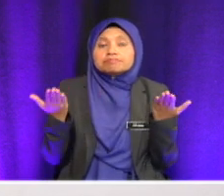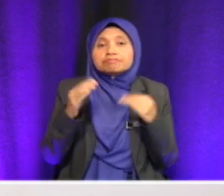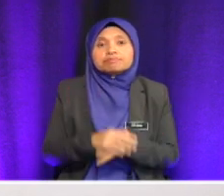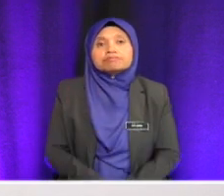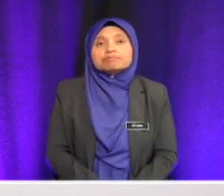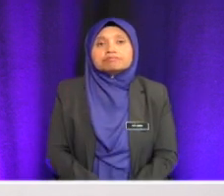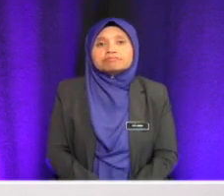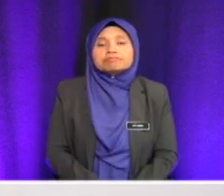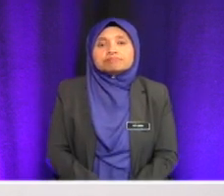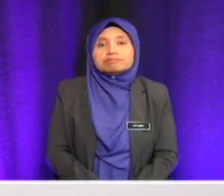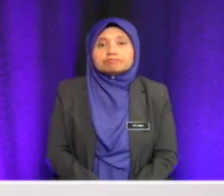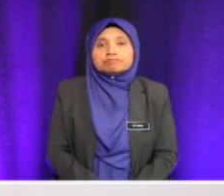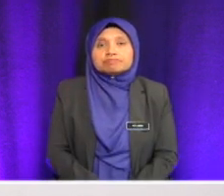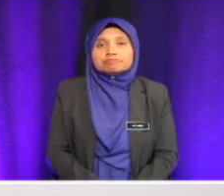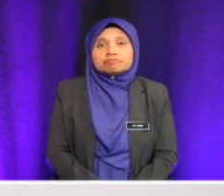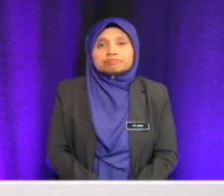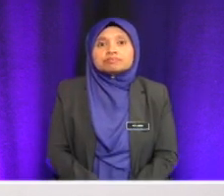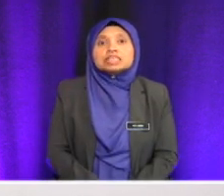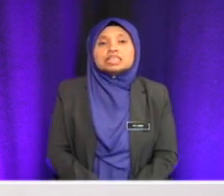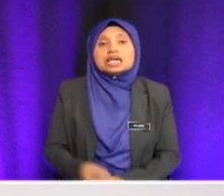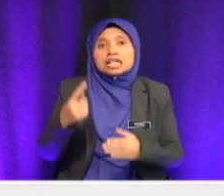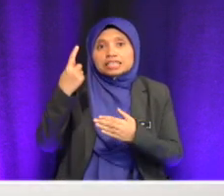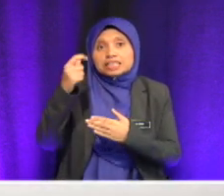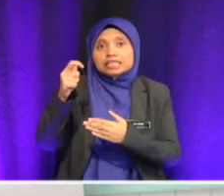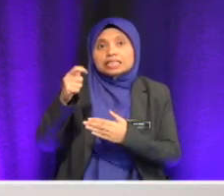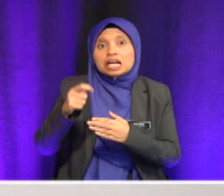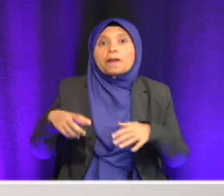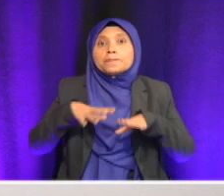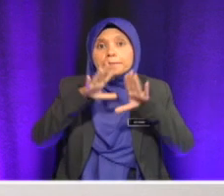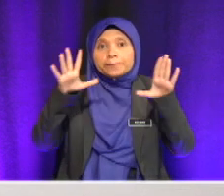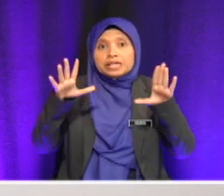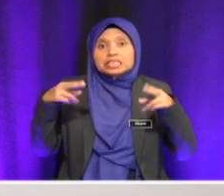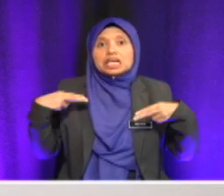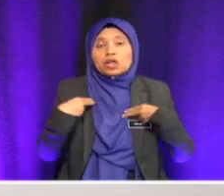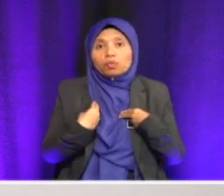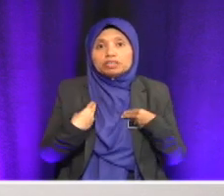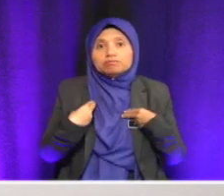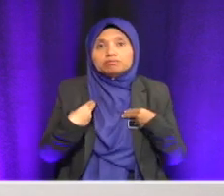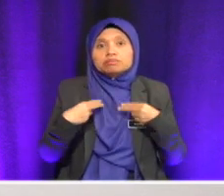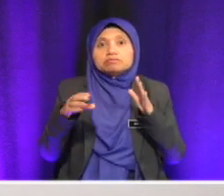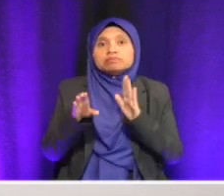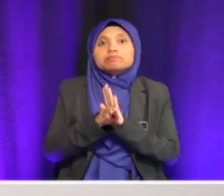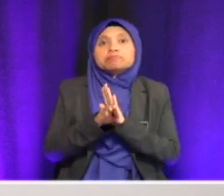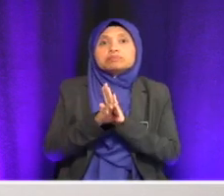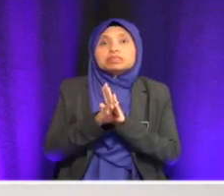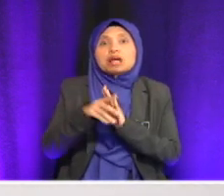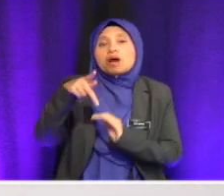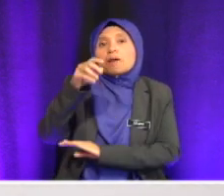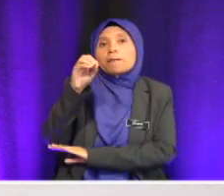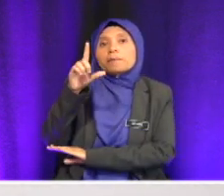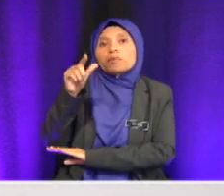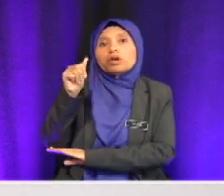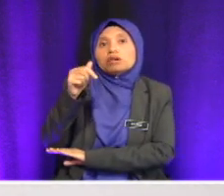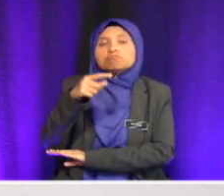Yes. The amazing fact about polar bears is they look white, but a polar bear's coat is not